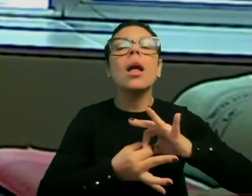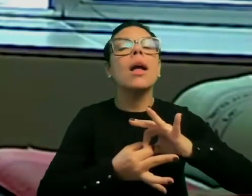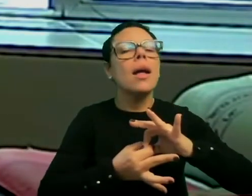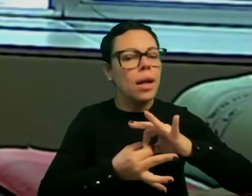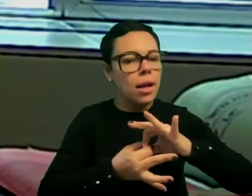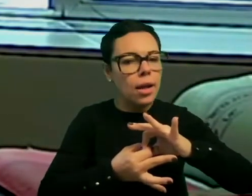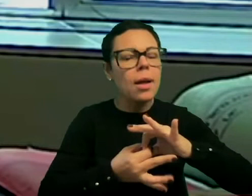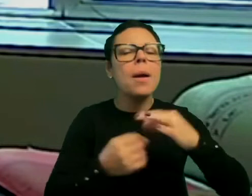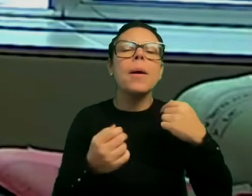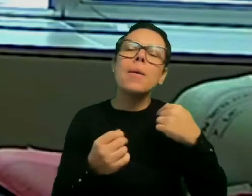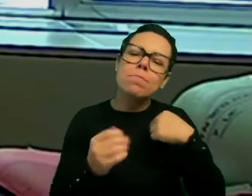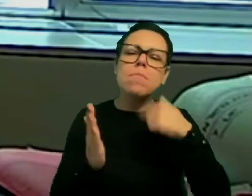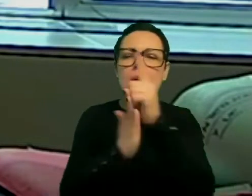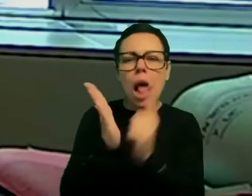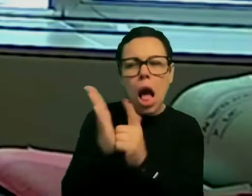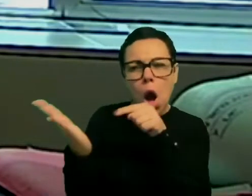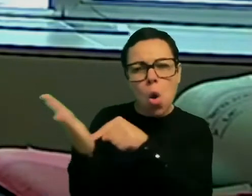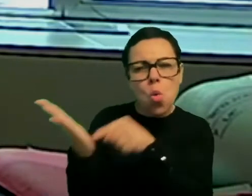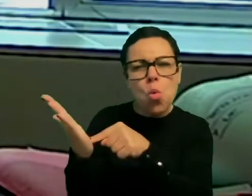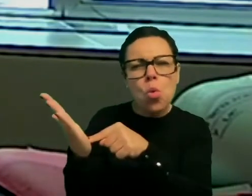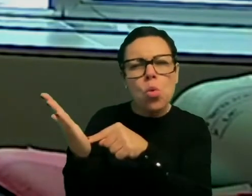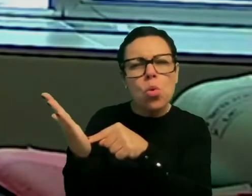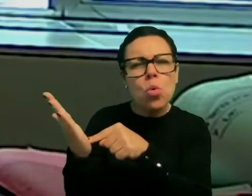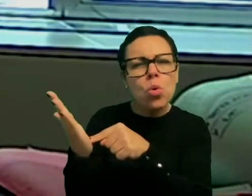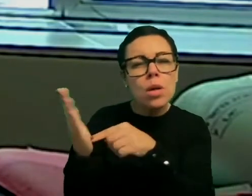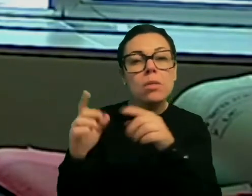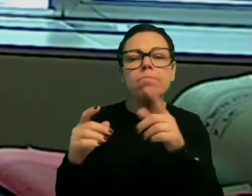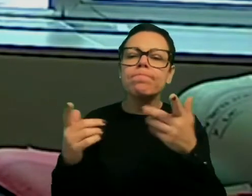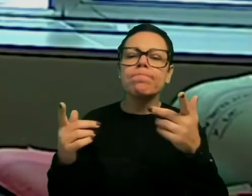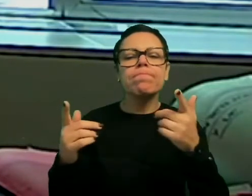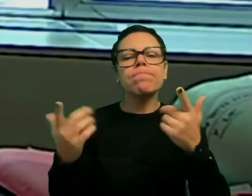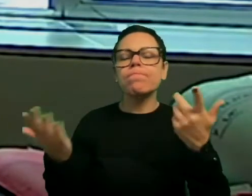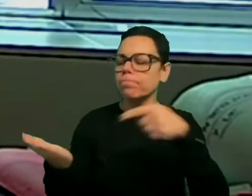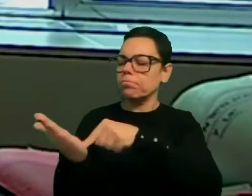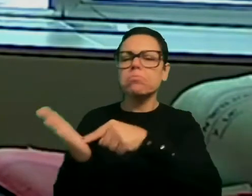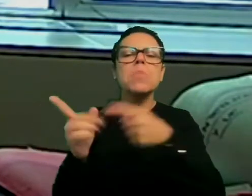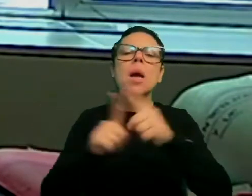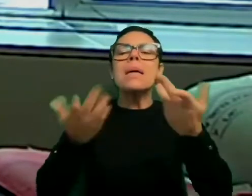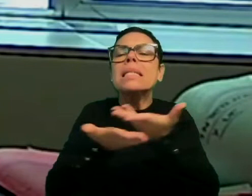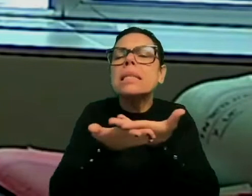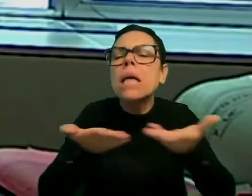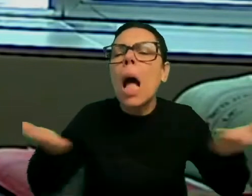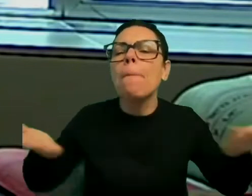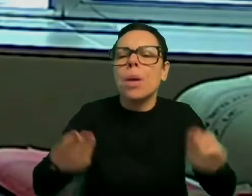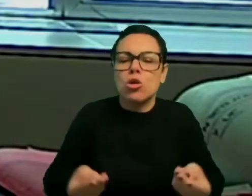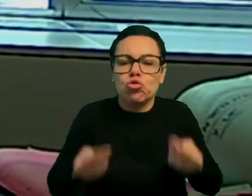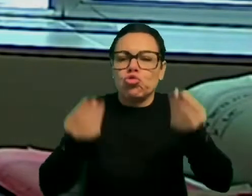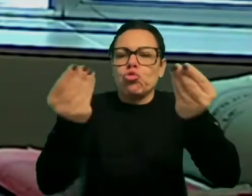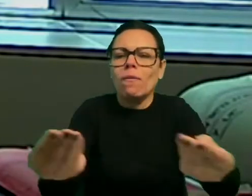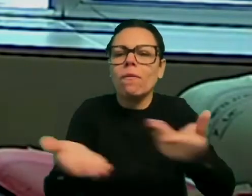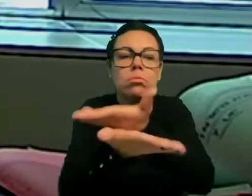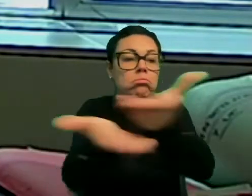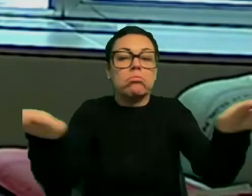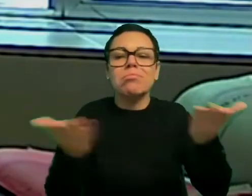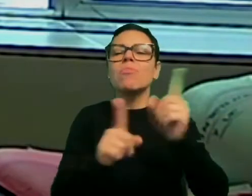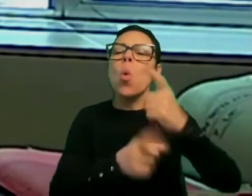legal framework that enables public procurement entities to do successful